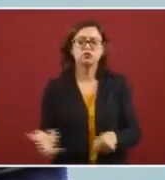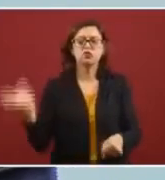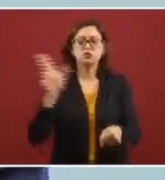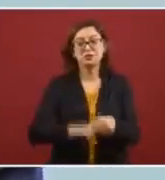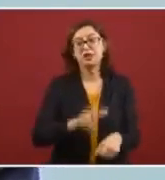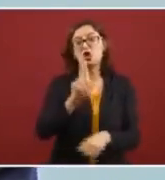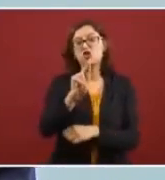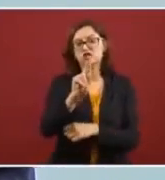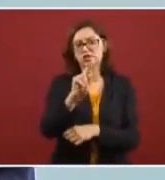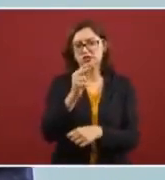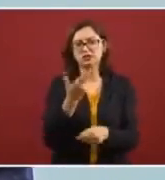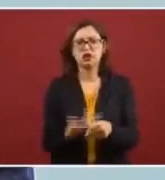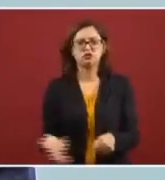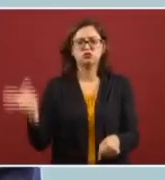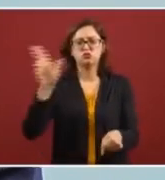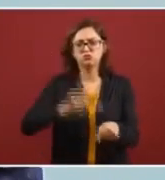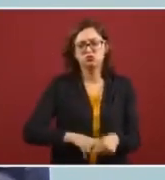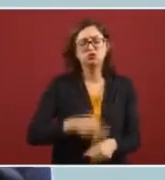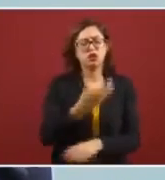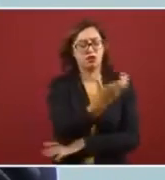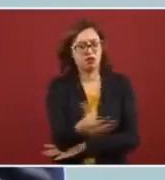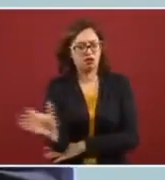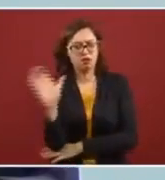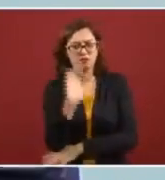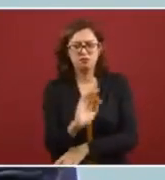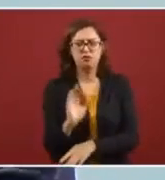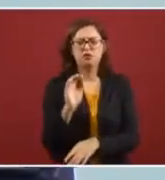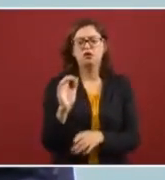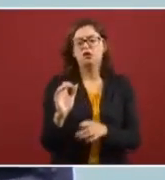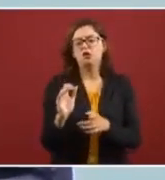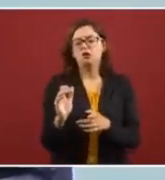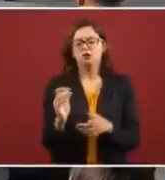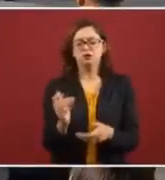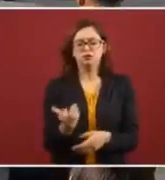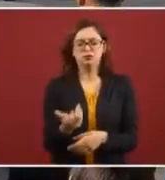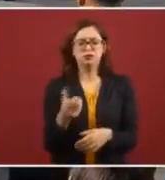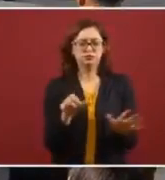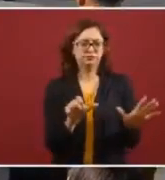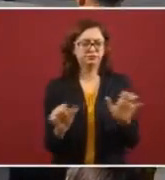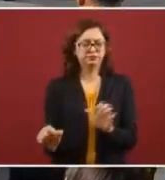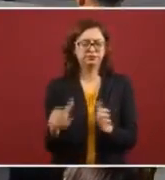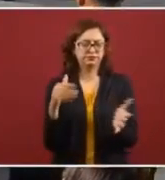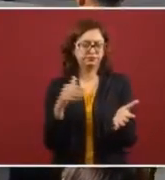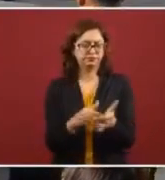These hospitals, 80 of them, these rural hospitals around.